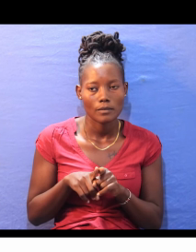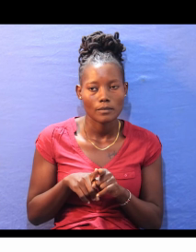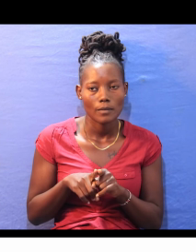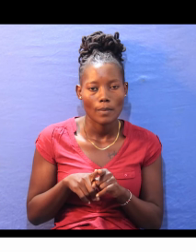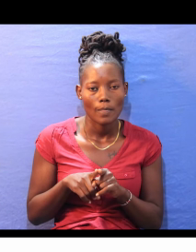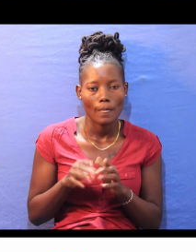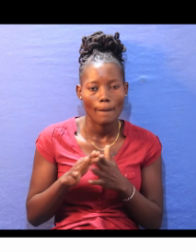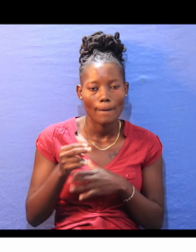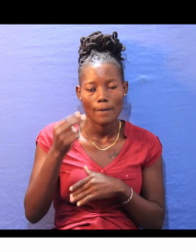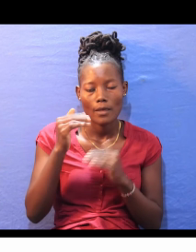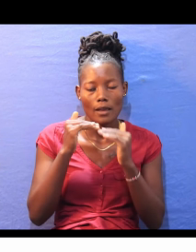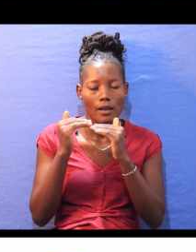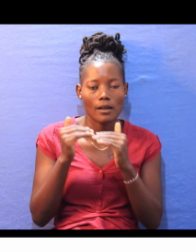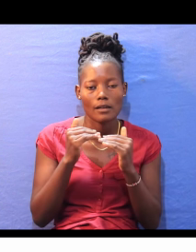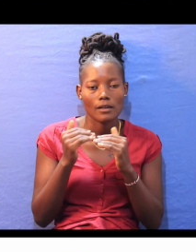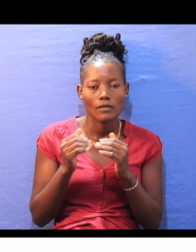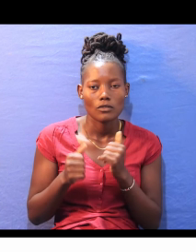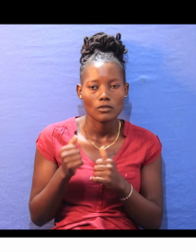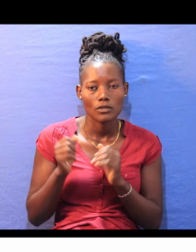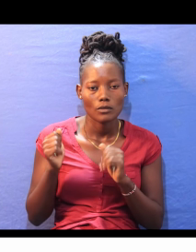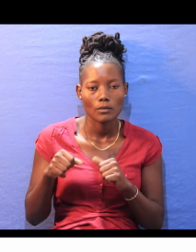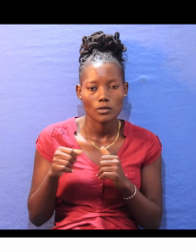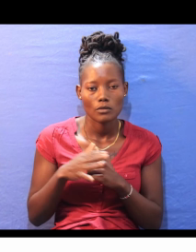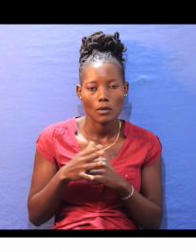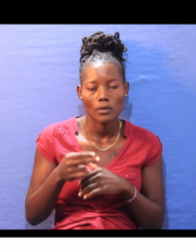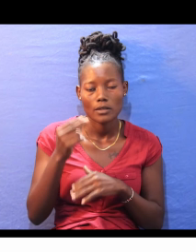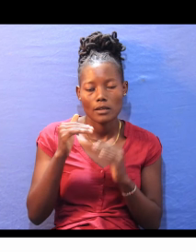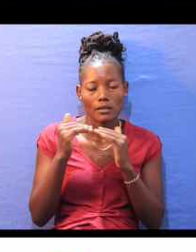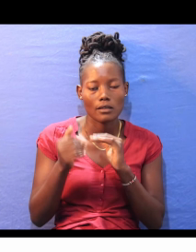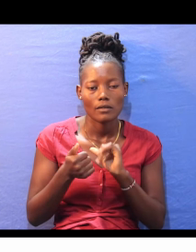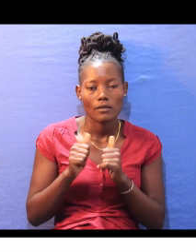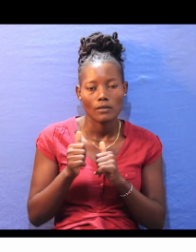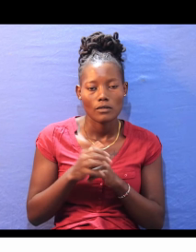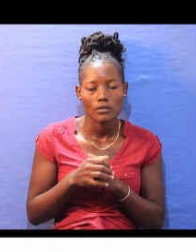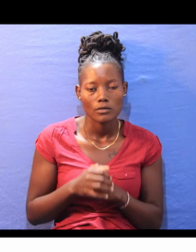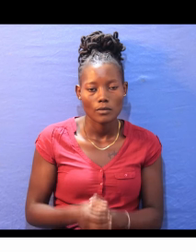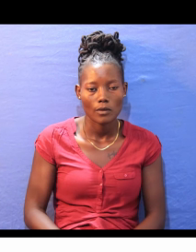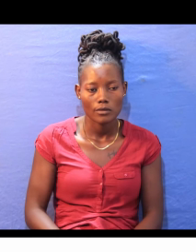the harder loads that are going to come with higher level sport.